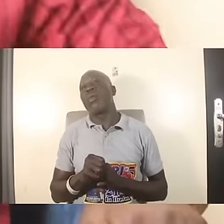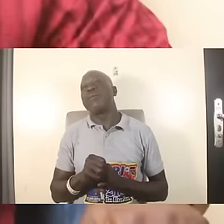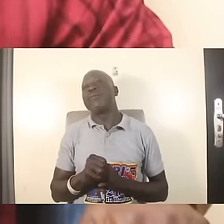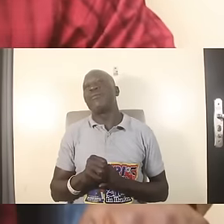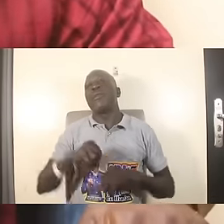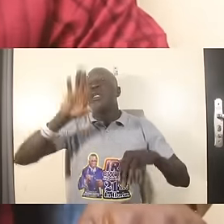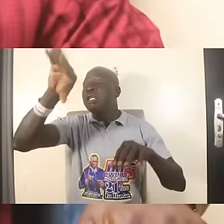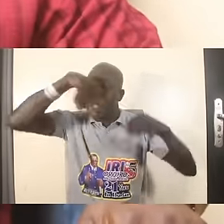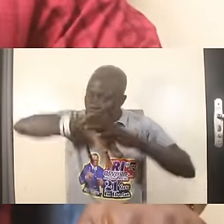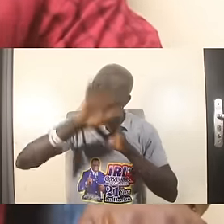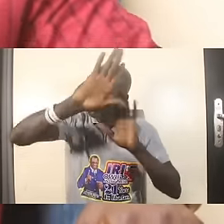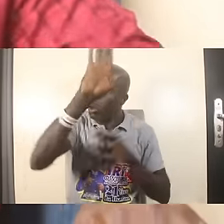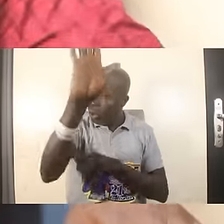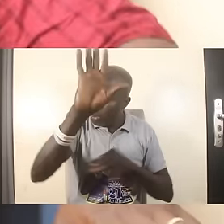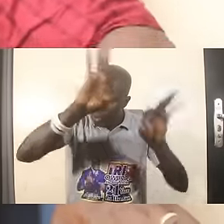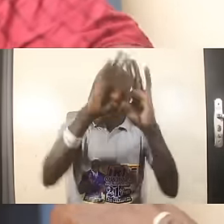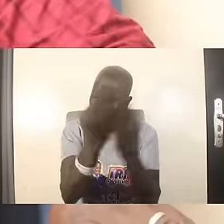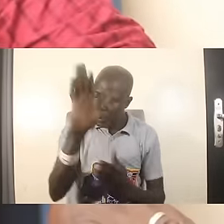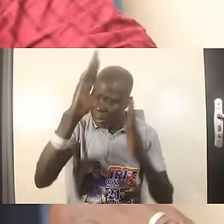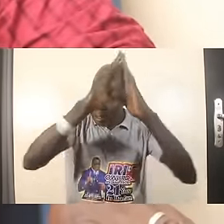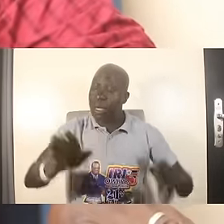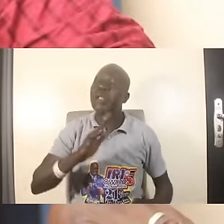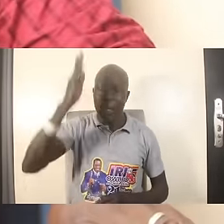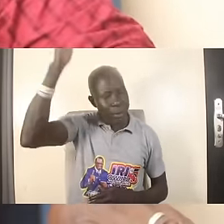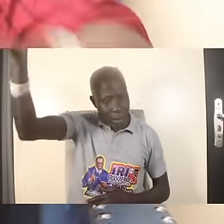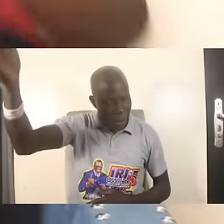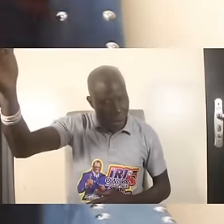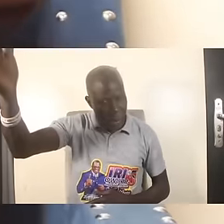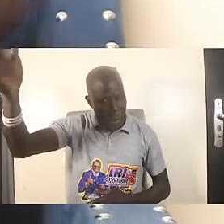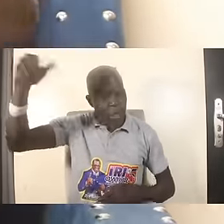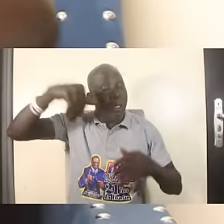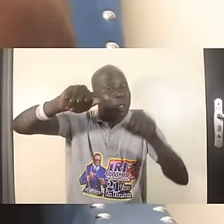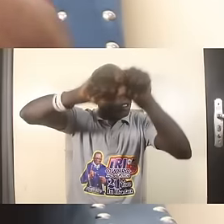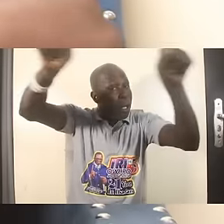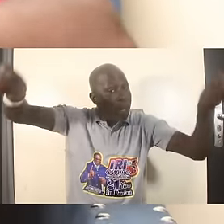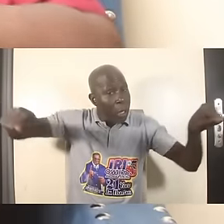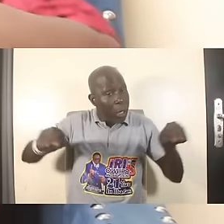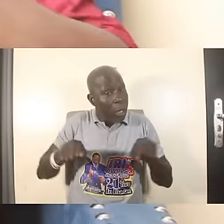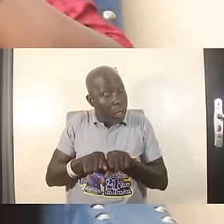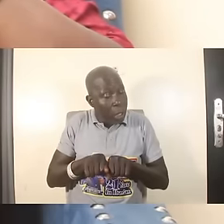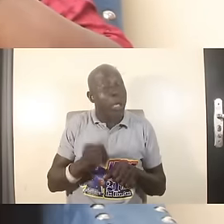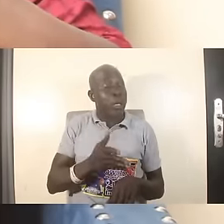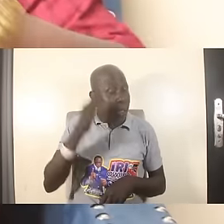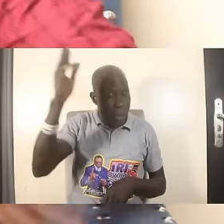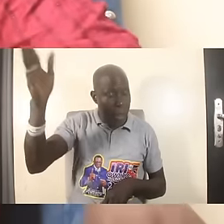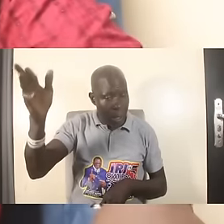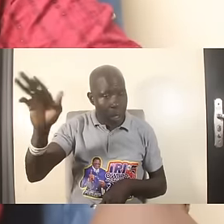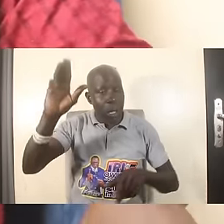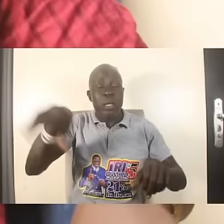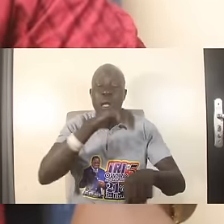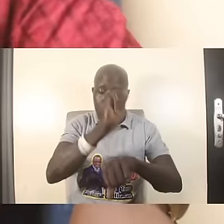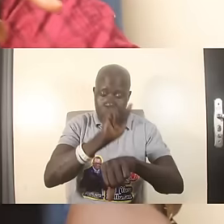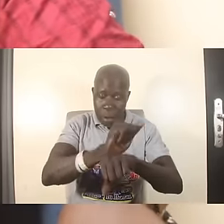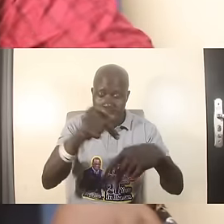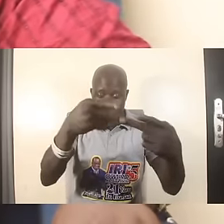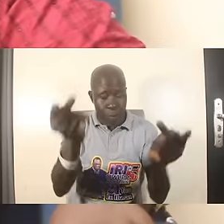Ni family house here. Your family house. They are there. They are there. Ni adubu e. In your period, they were there. Ni bito ti si se.